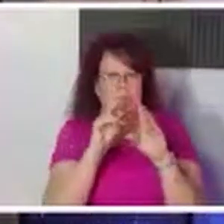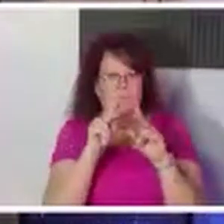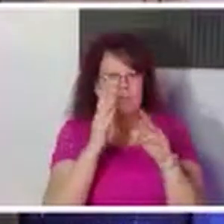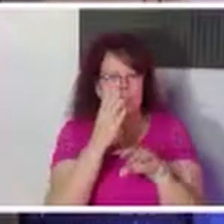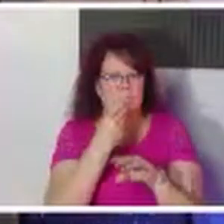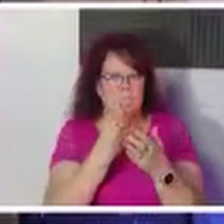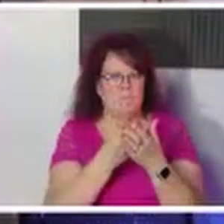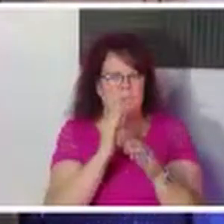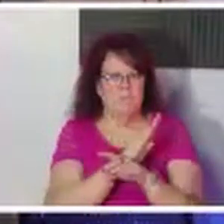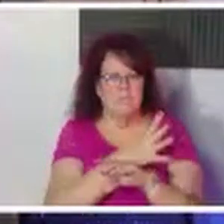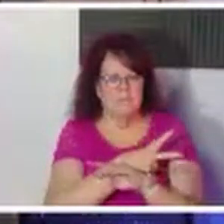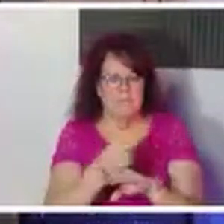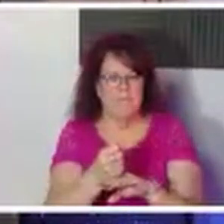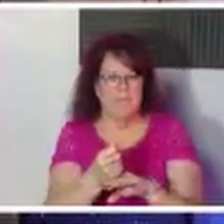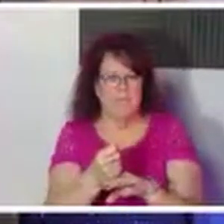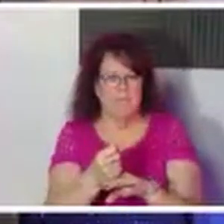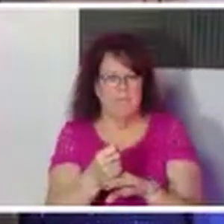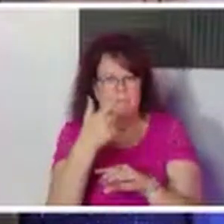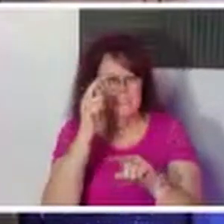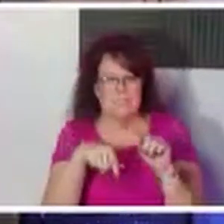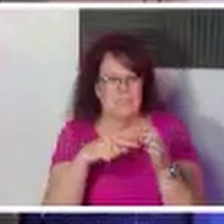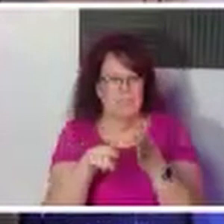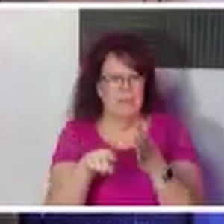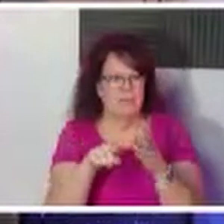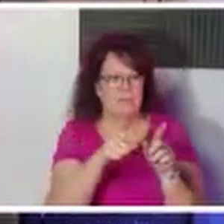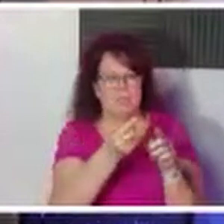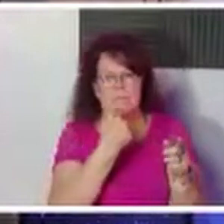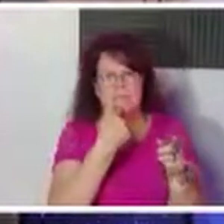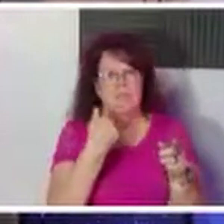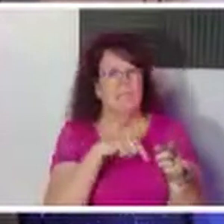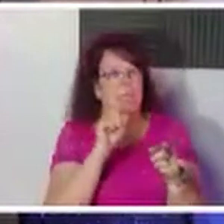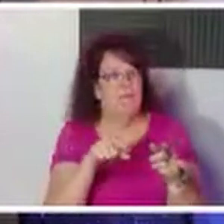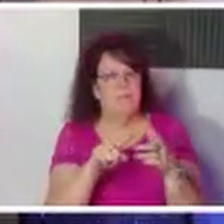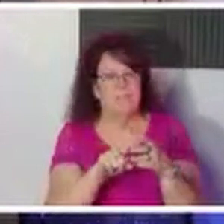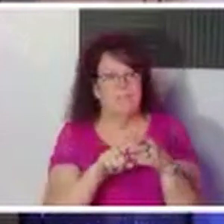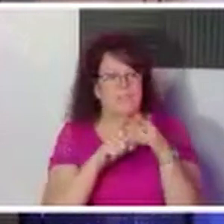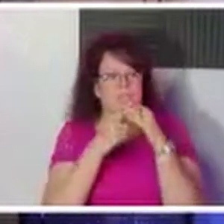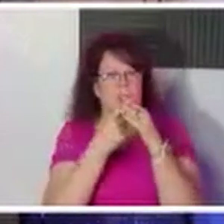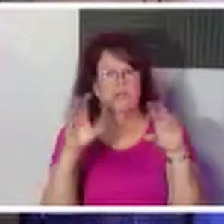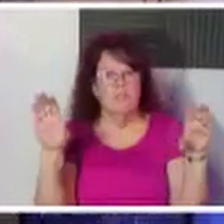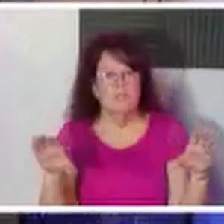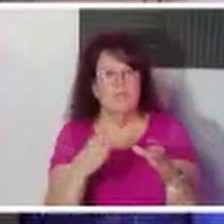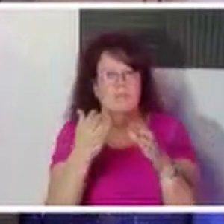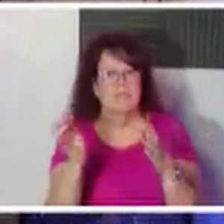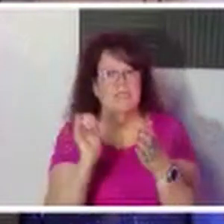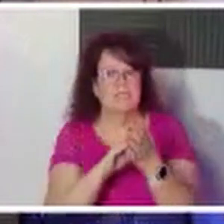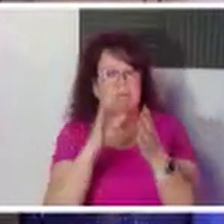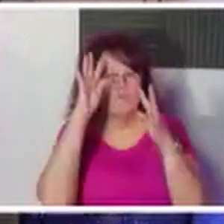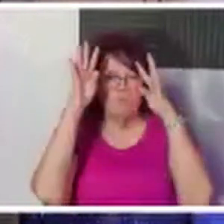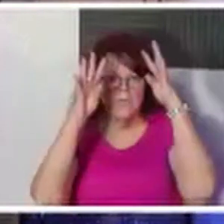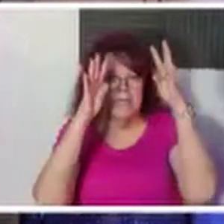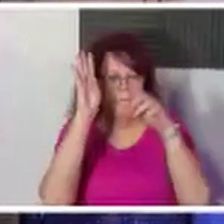business. That's the first thing. The second thing is what she said. We have got to start doing things that are